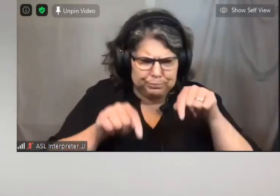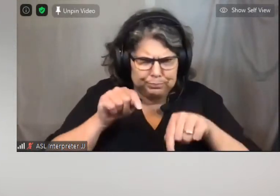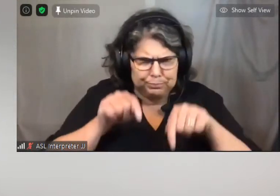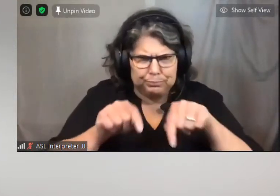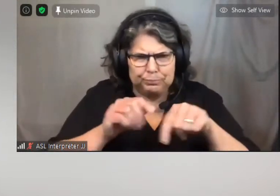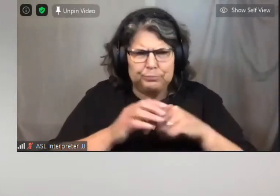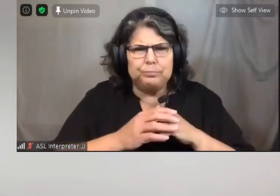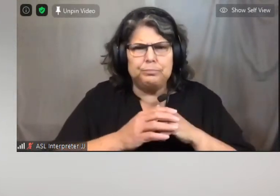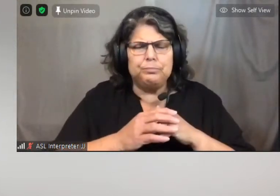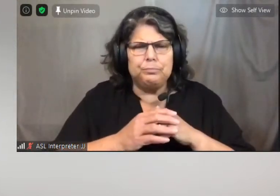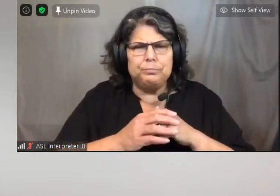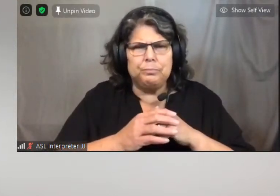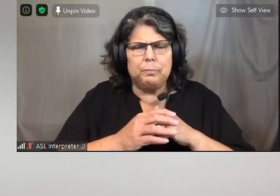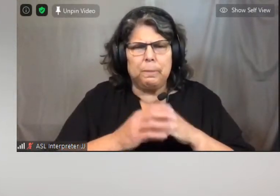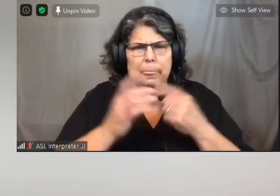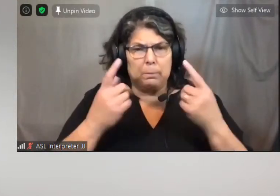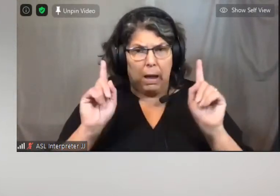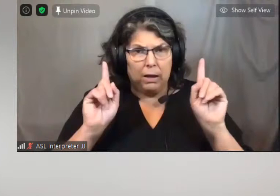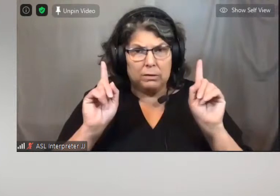There we go.